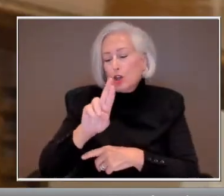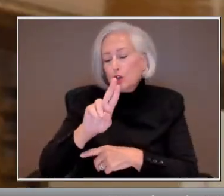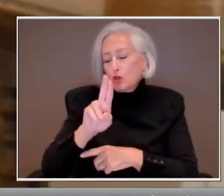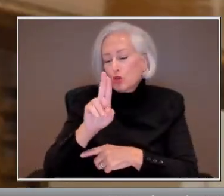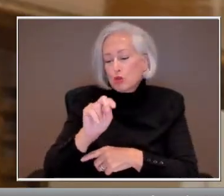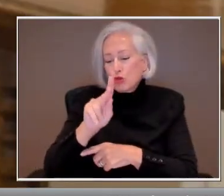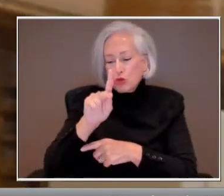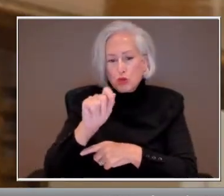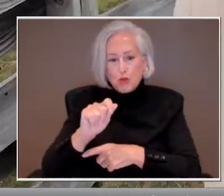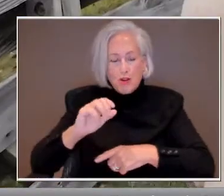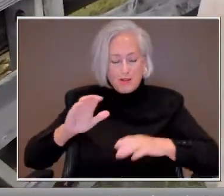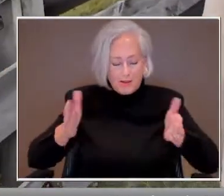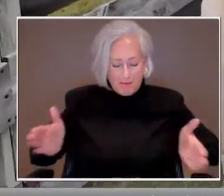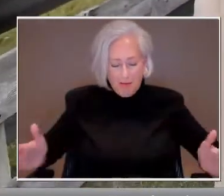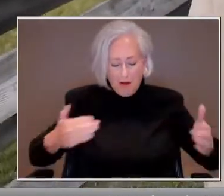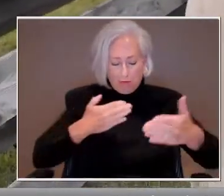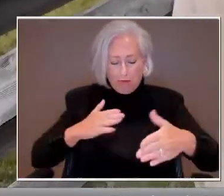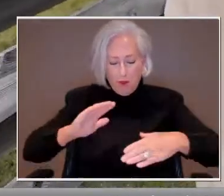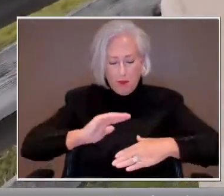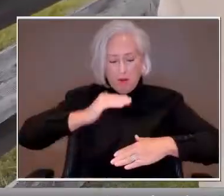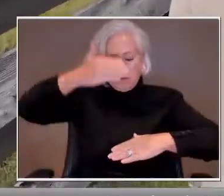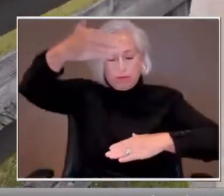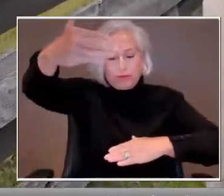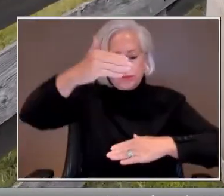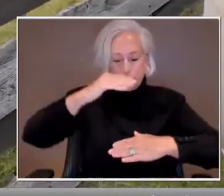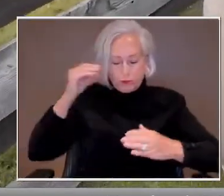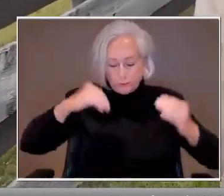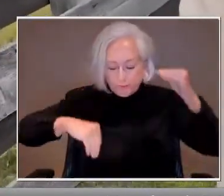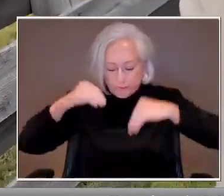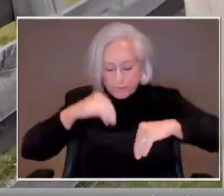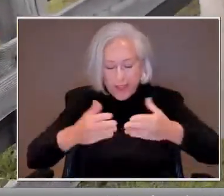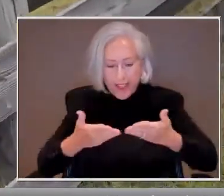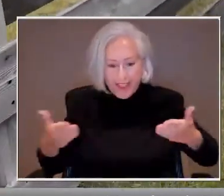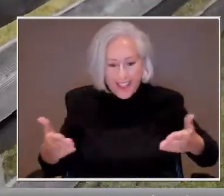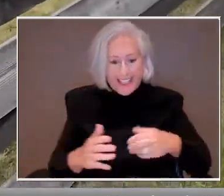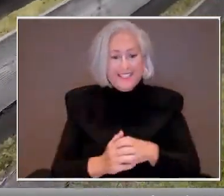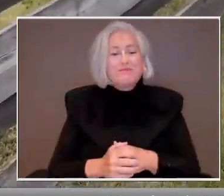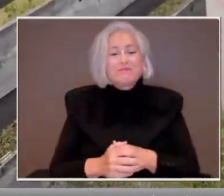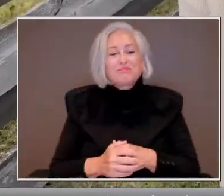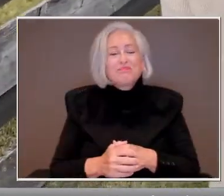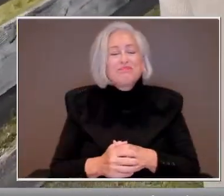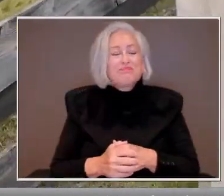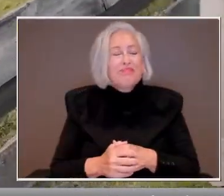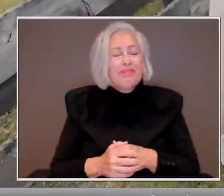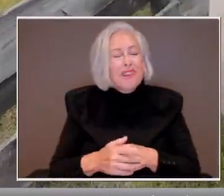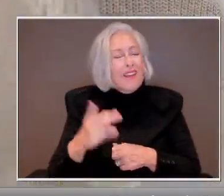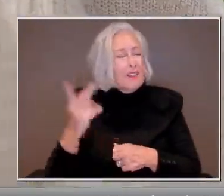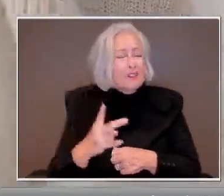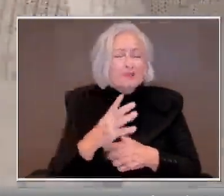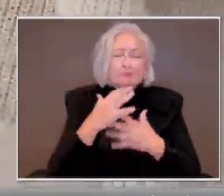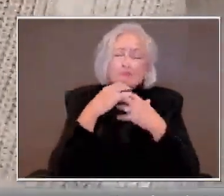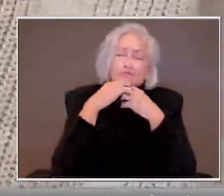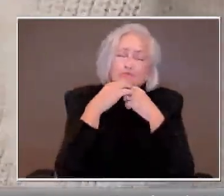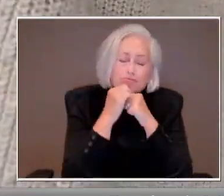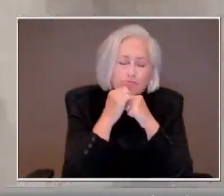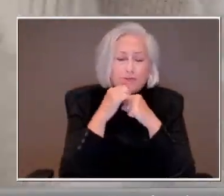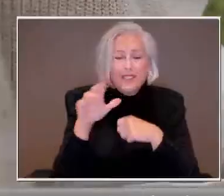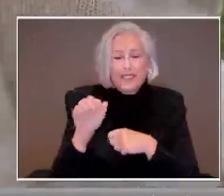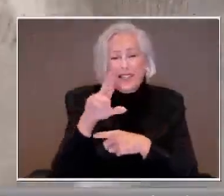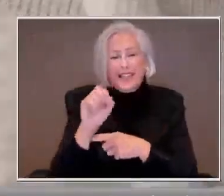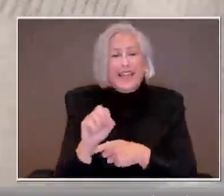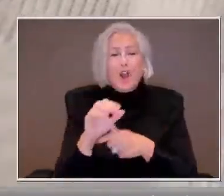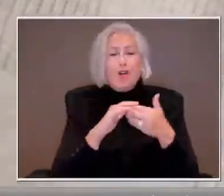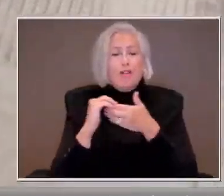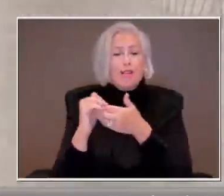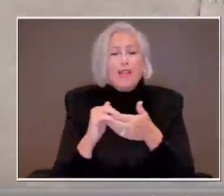Or whoever. No matter what the future holds, Vern and Margaret are so grateful for the CARE Collaborative and plan to be by each